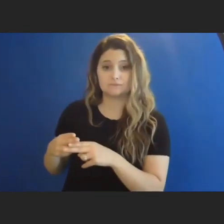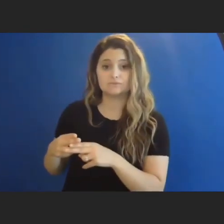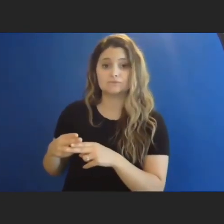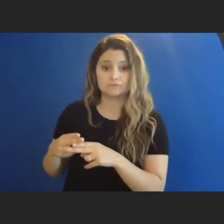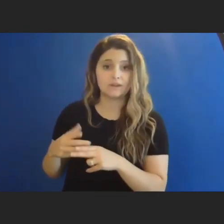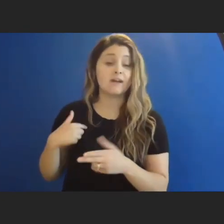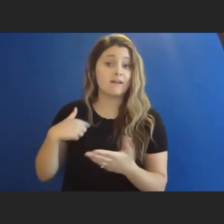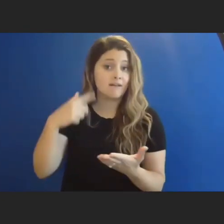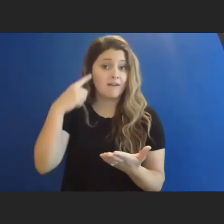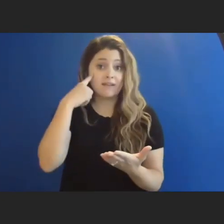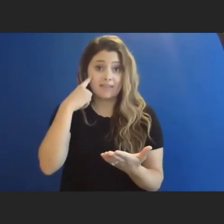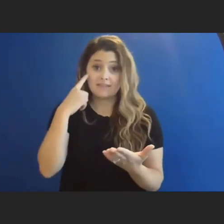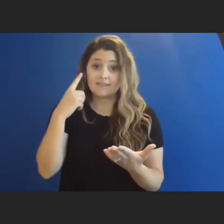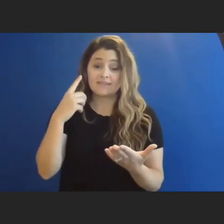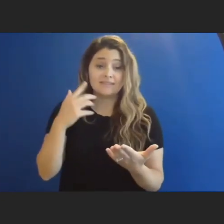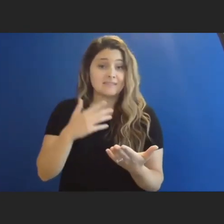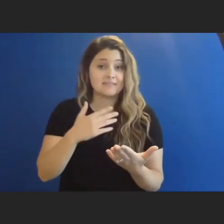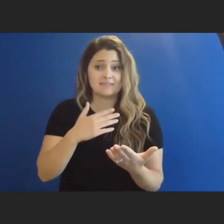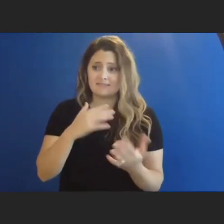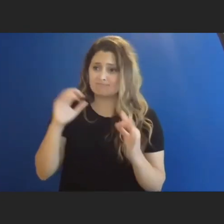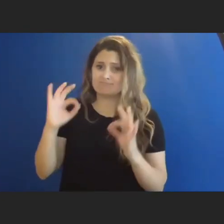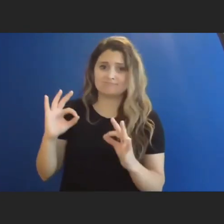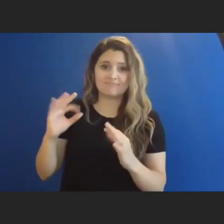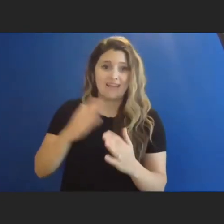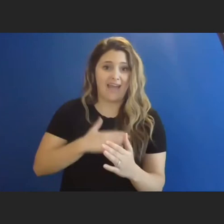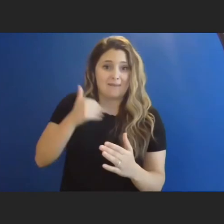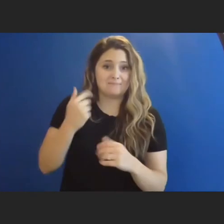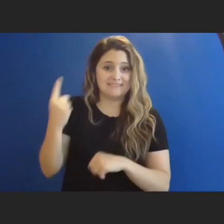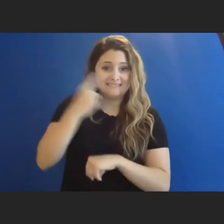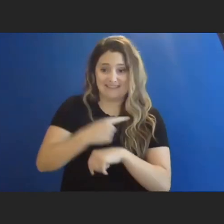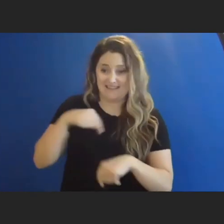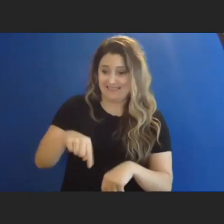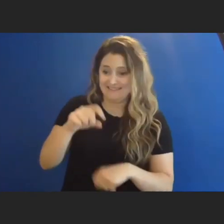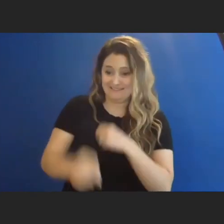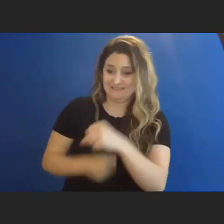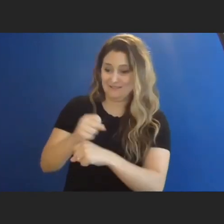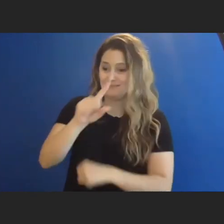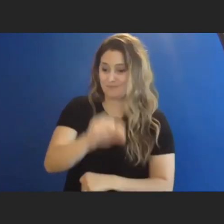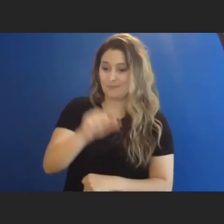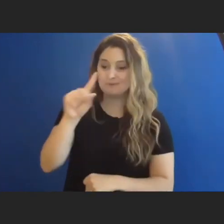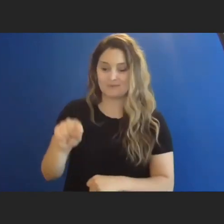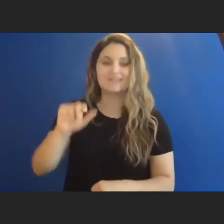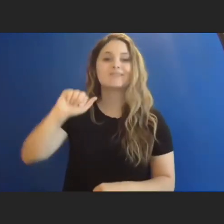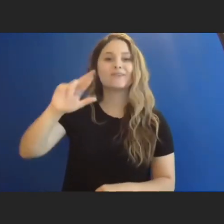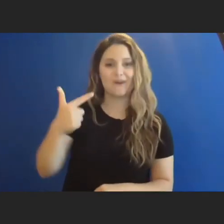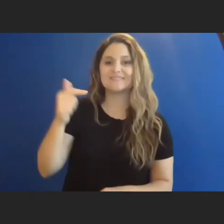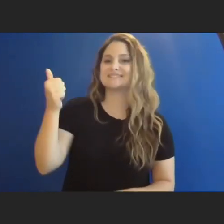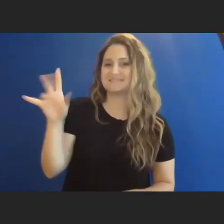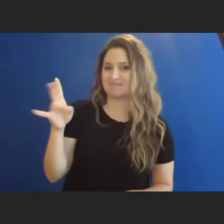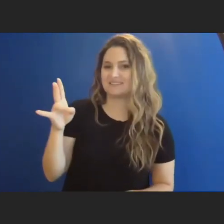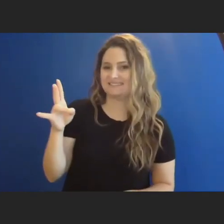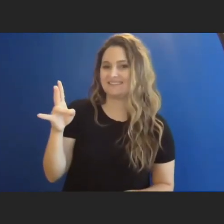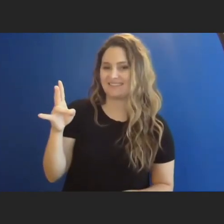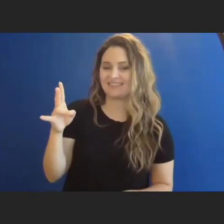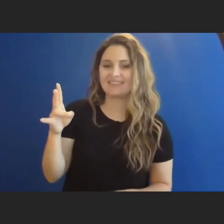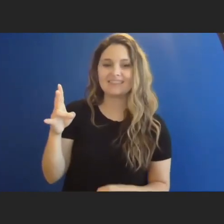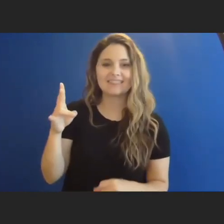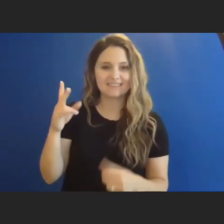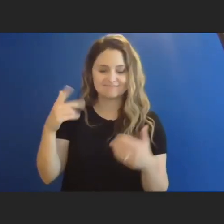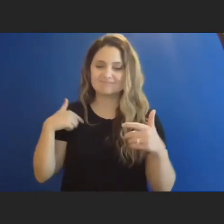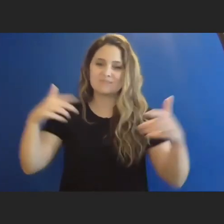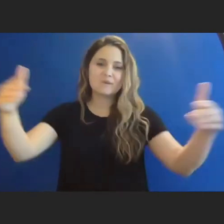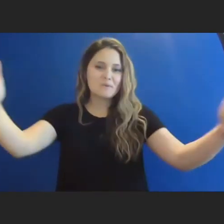I think the happiest day I've had in 2020 was on August the 17th, when we got to welcome